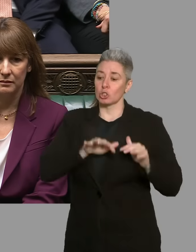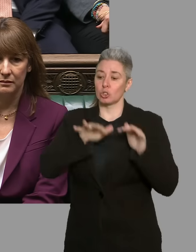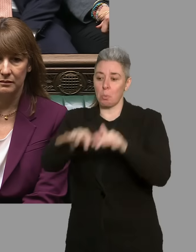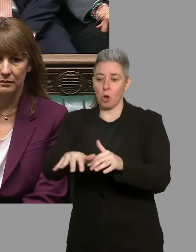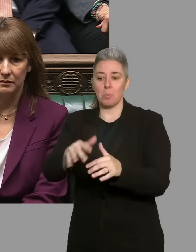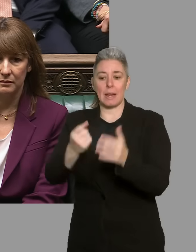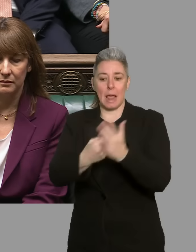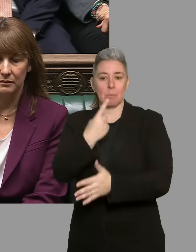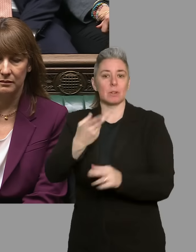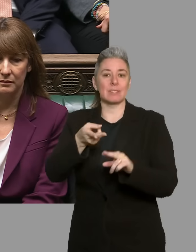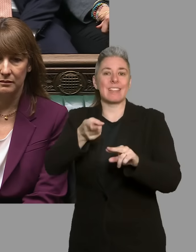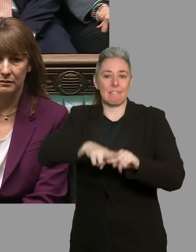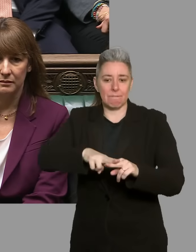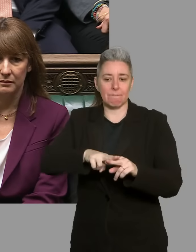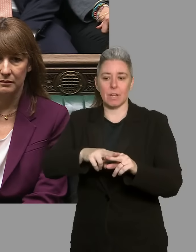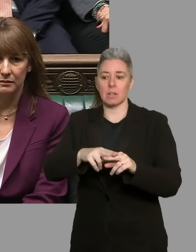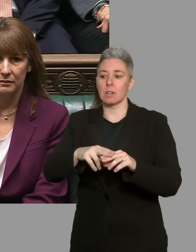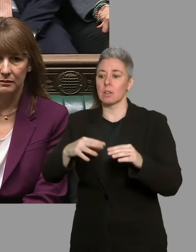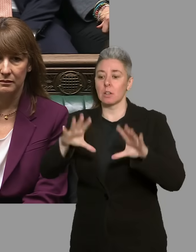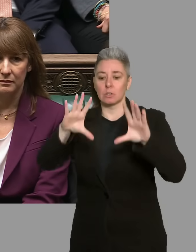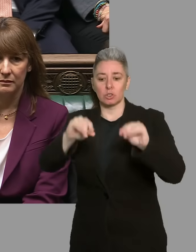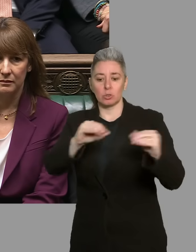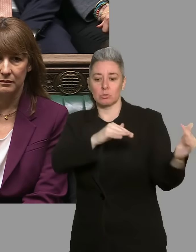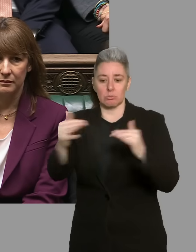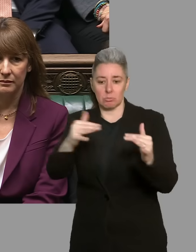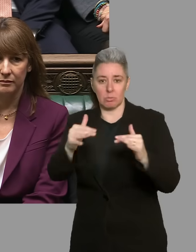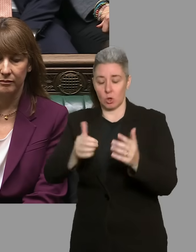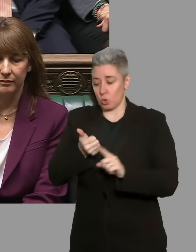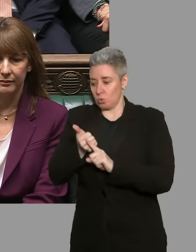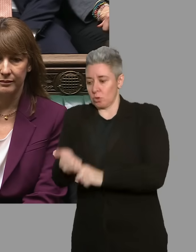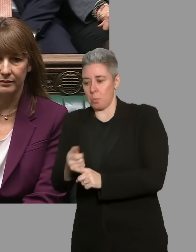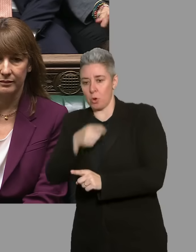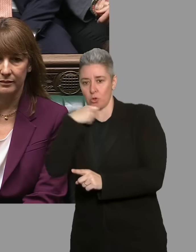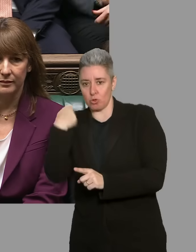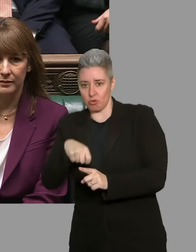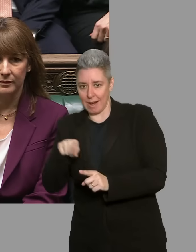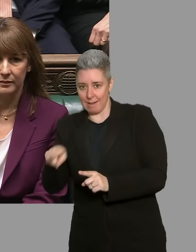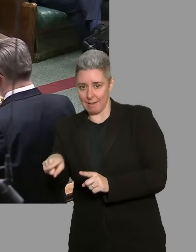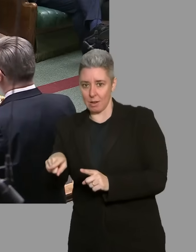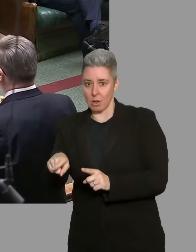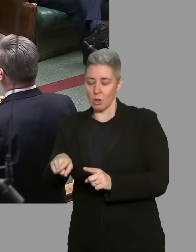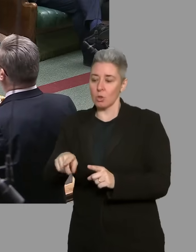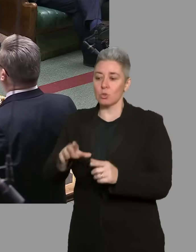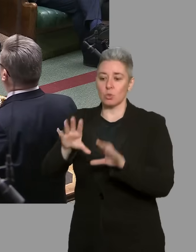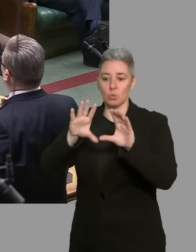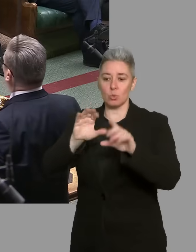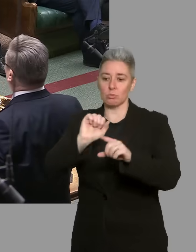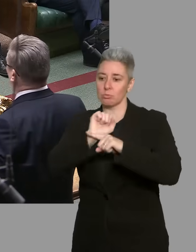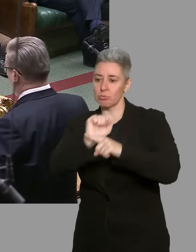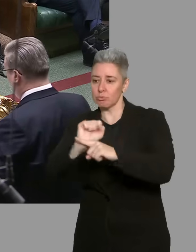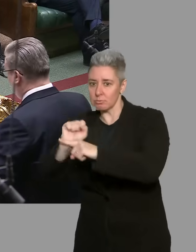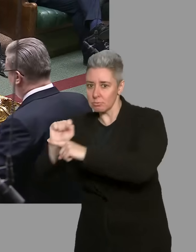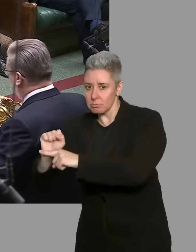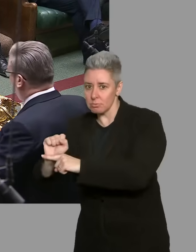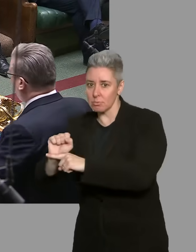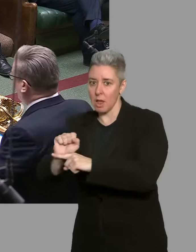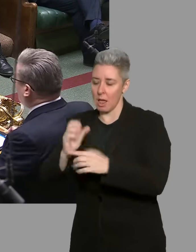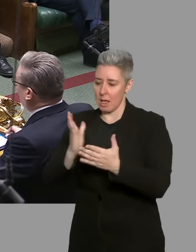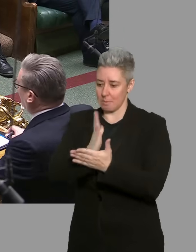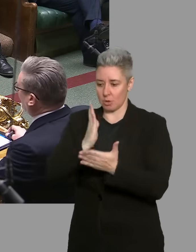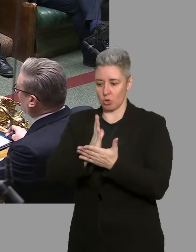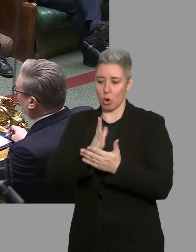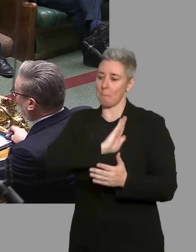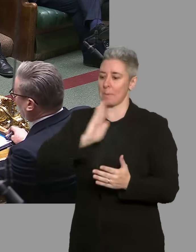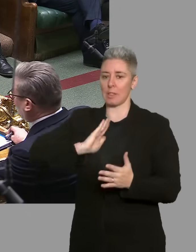capabilities, to conduct deterrent operations, and to construct and protect military hubs. Mr. Speaker, there will